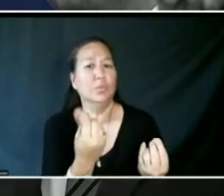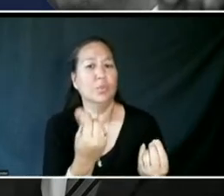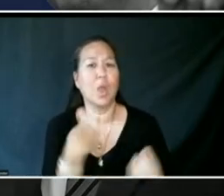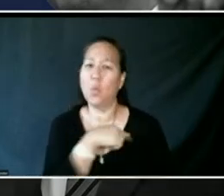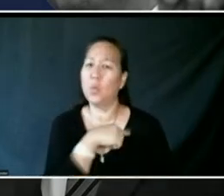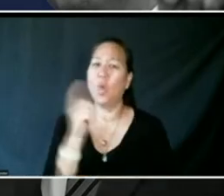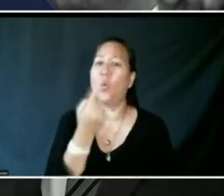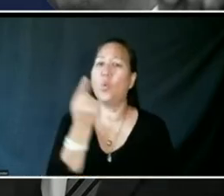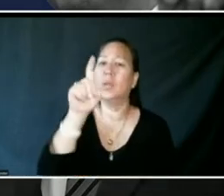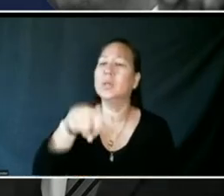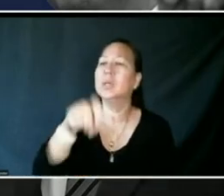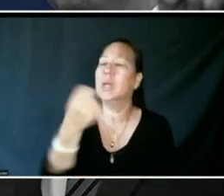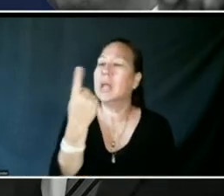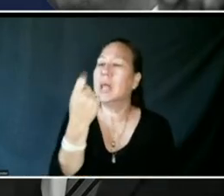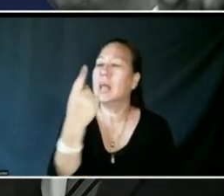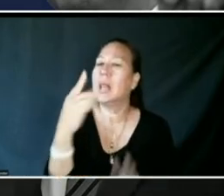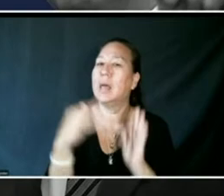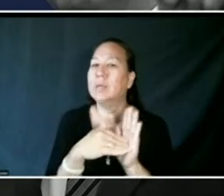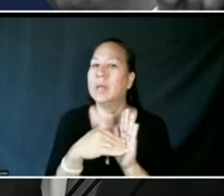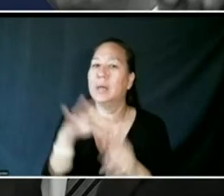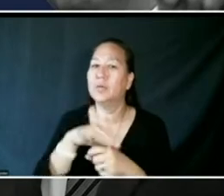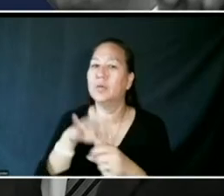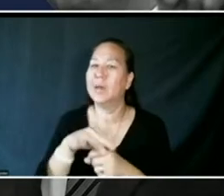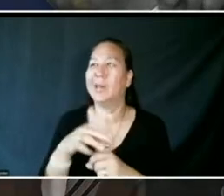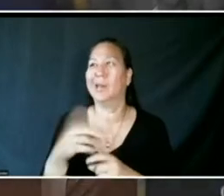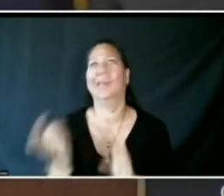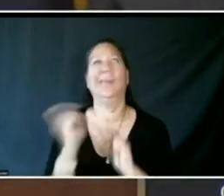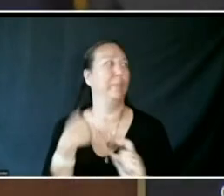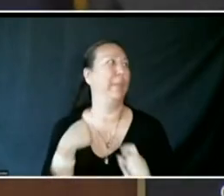need 11,000 votes. Give me a break.